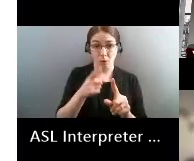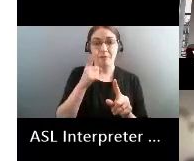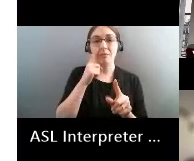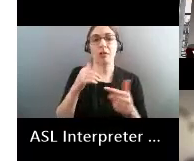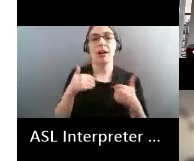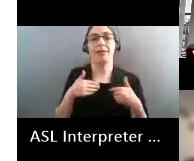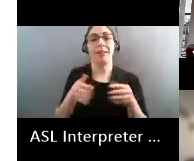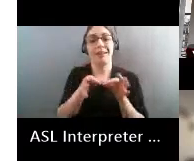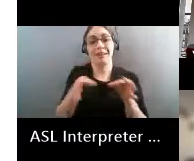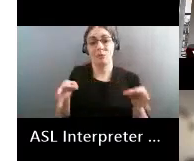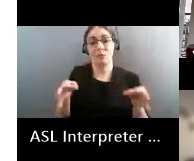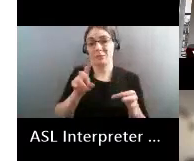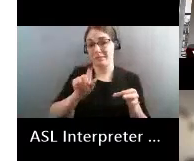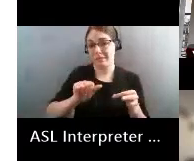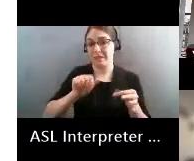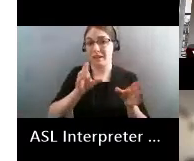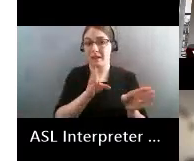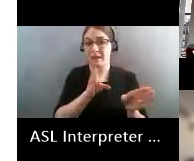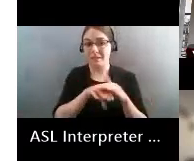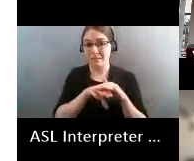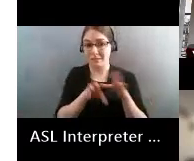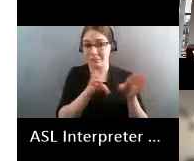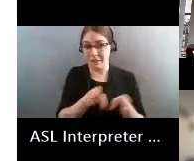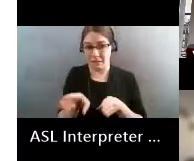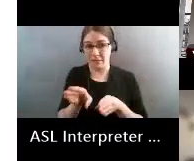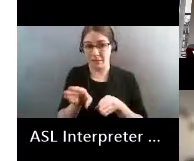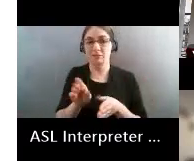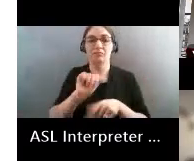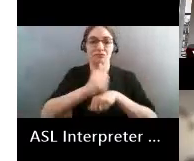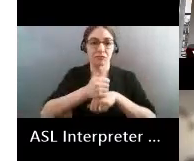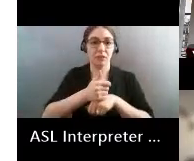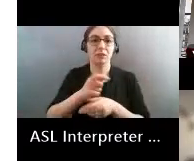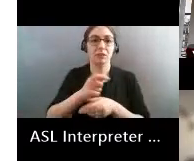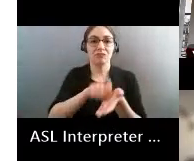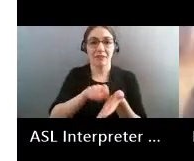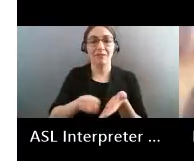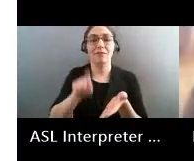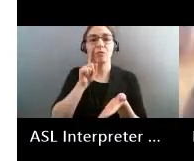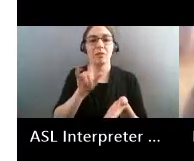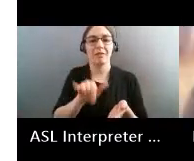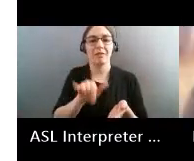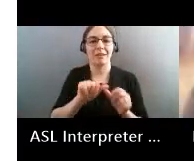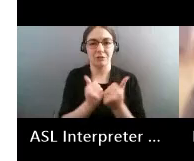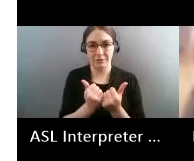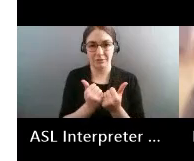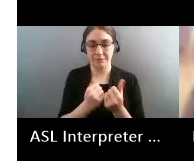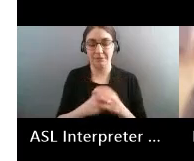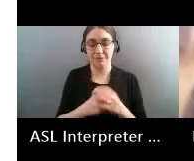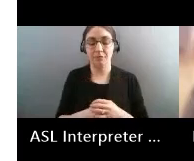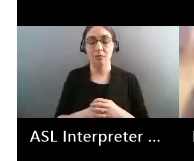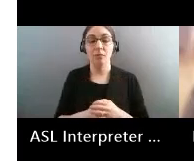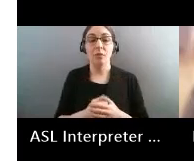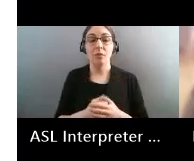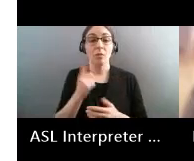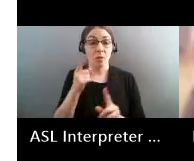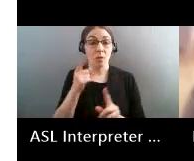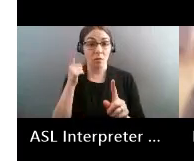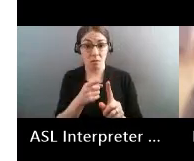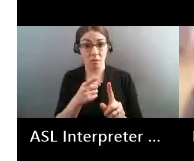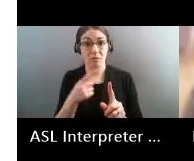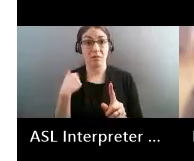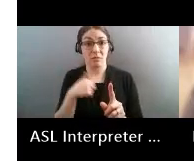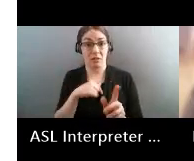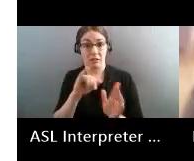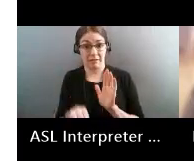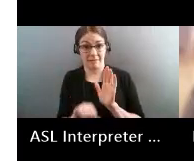access plan written for the agency. And one of the goals that was identified when we wrote